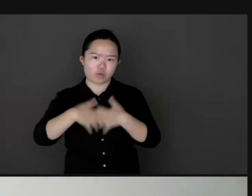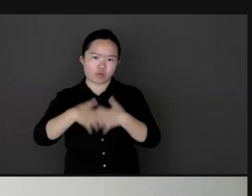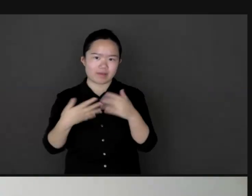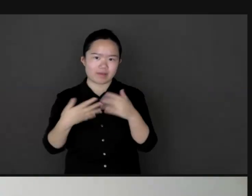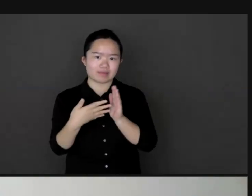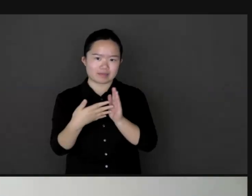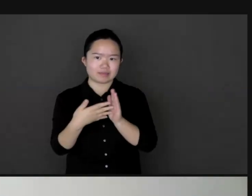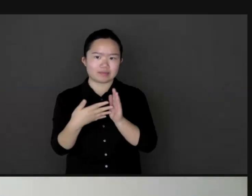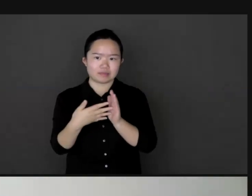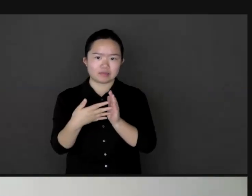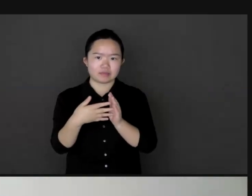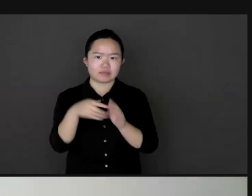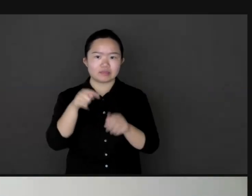10.